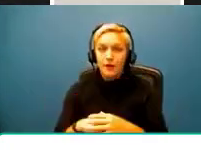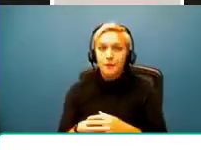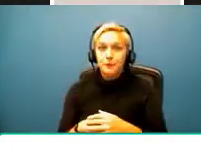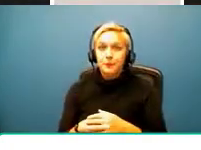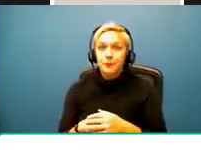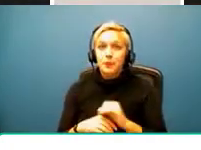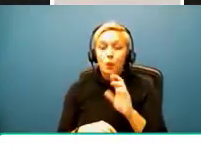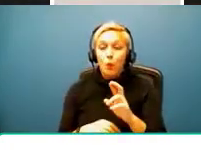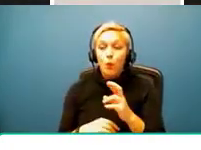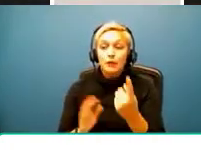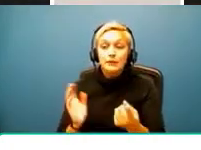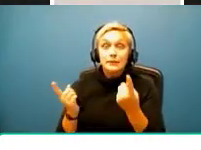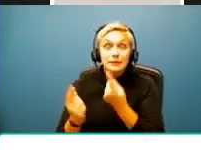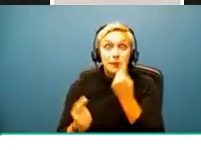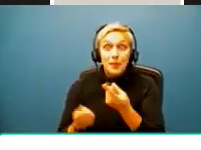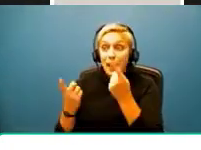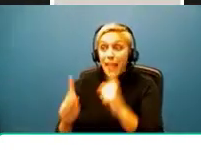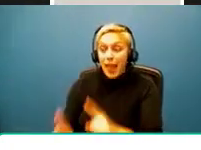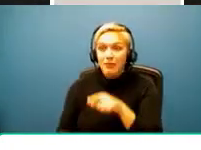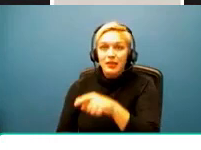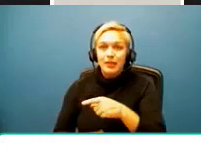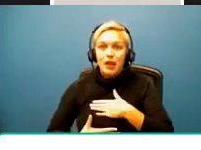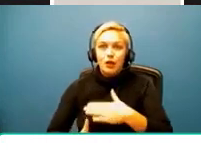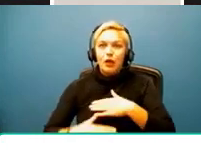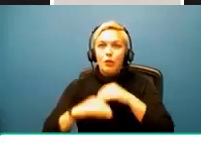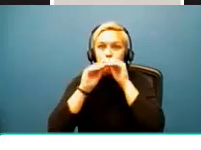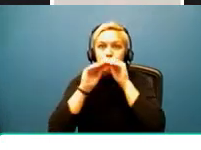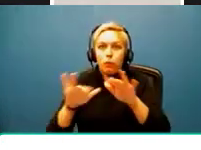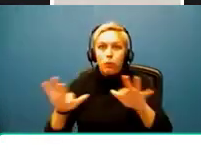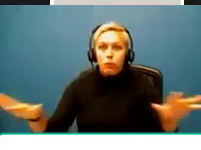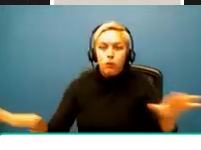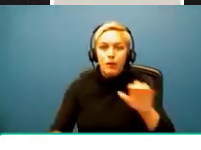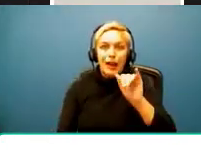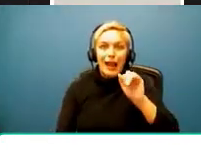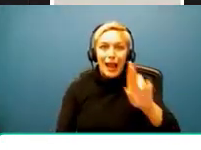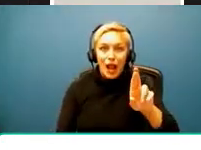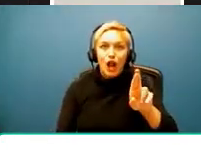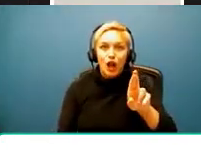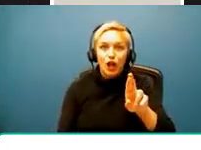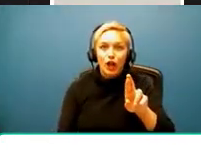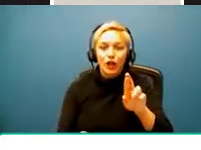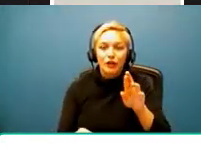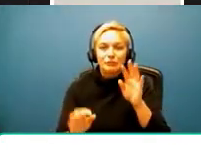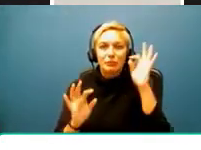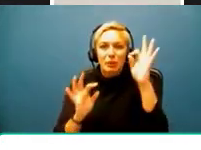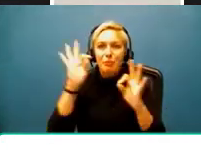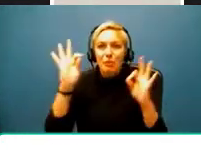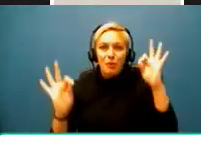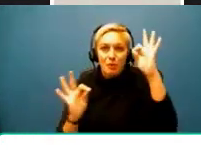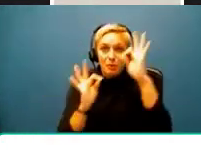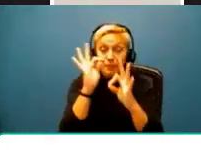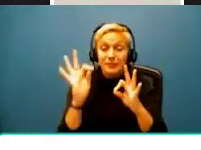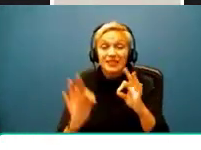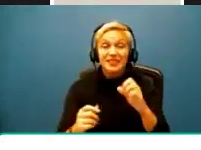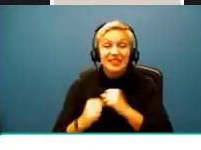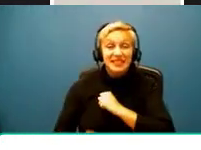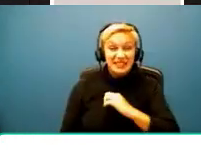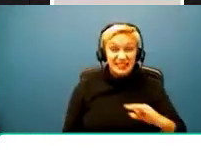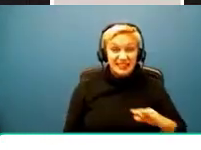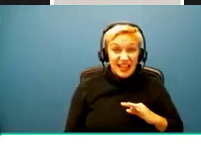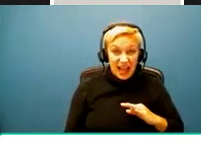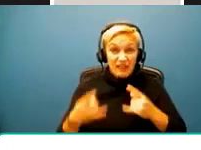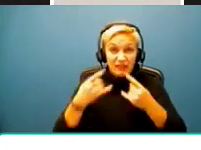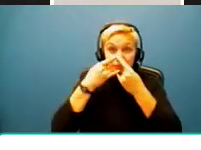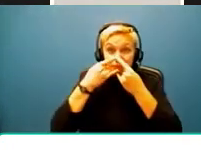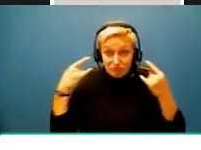aerosolize secretion. So again, staff can wear PPE, but there might be other students in